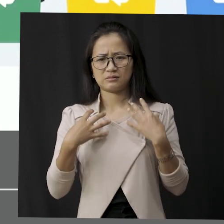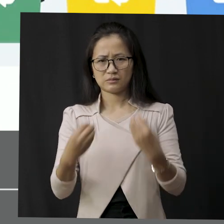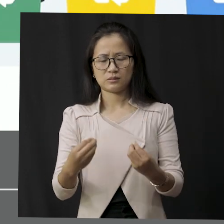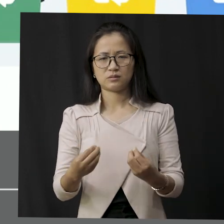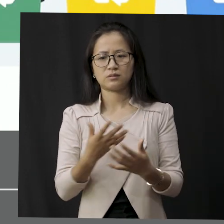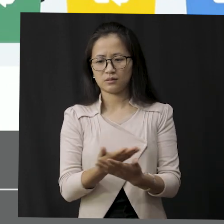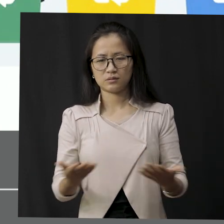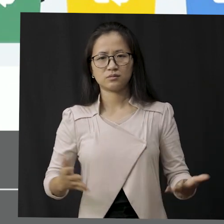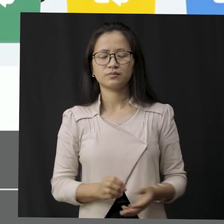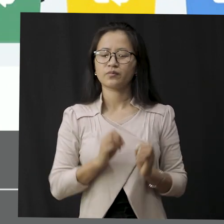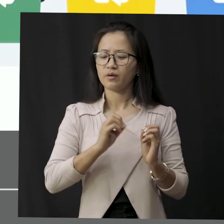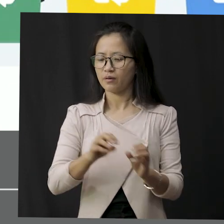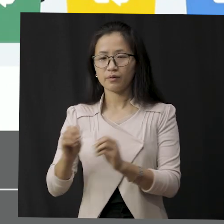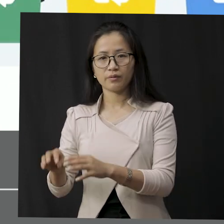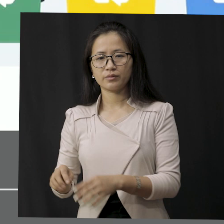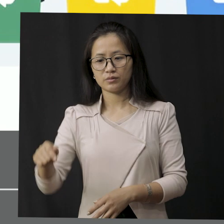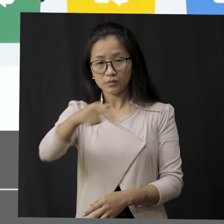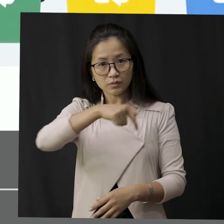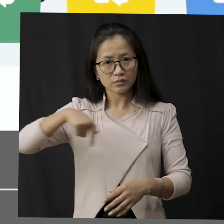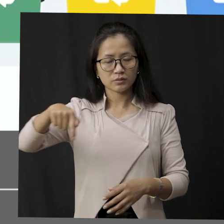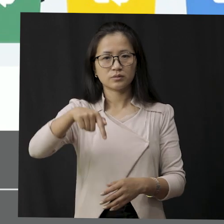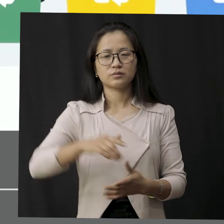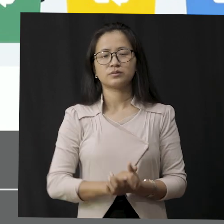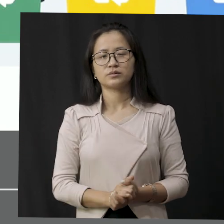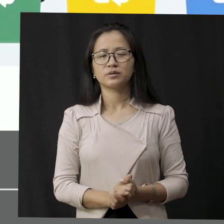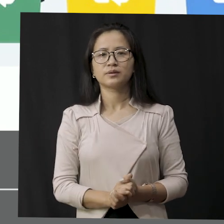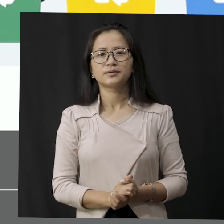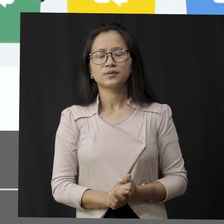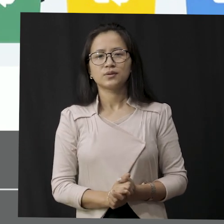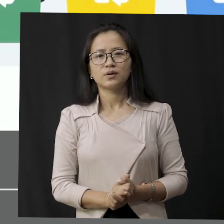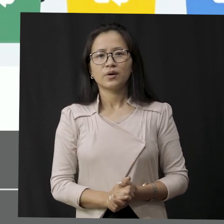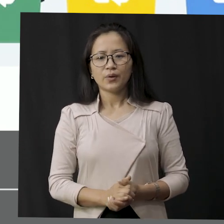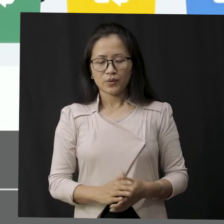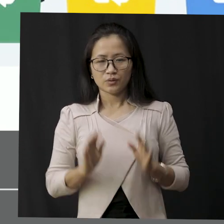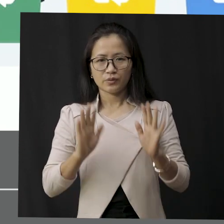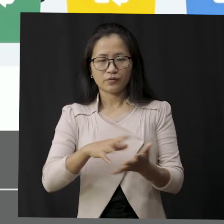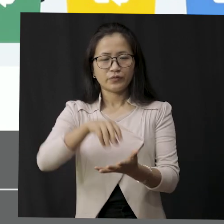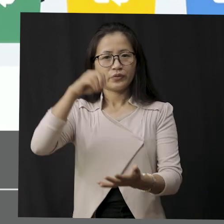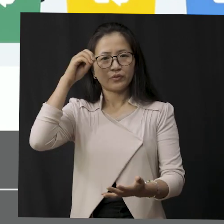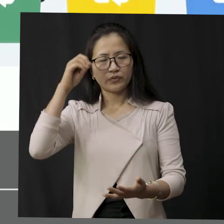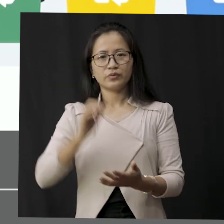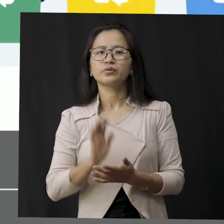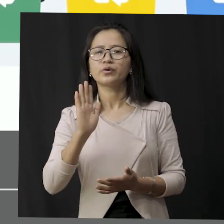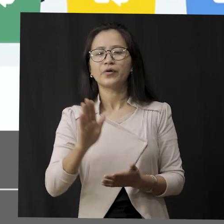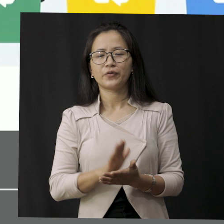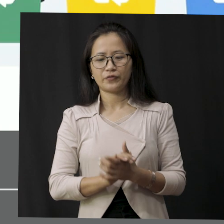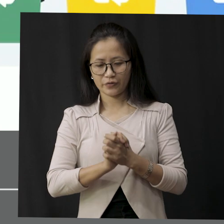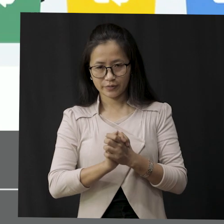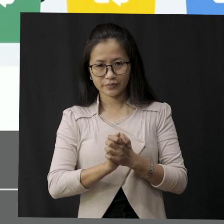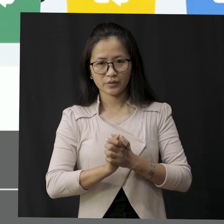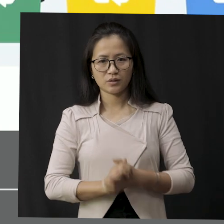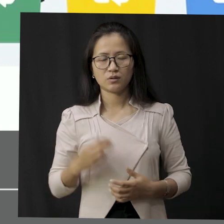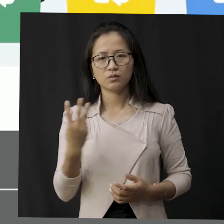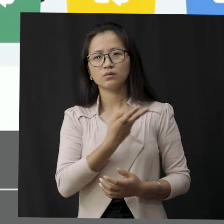things here and there around our surrounding. Okay, so we have learned a lot from your friend,